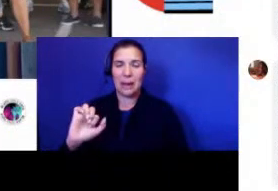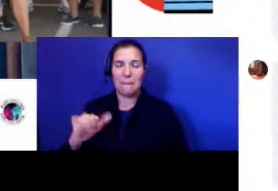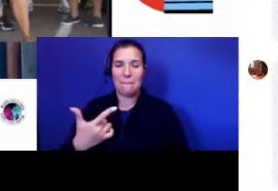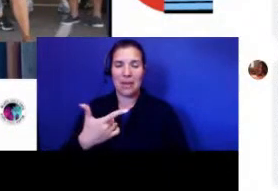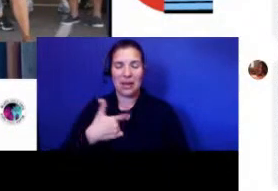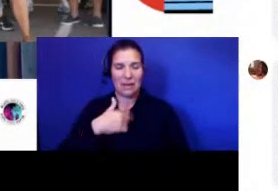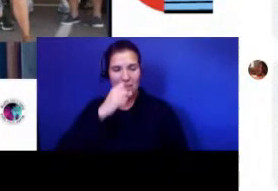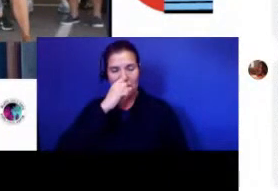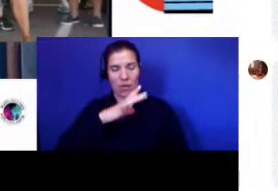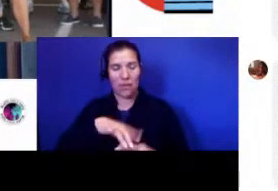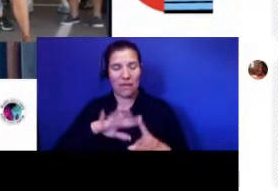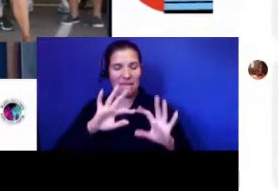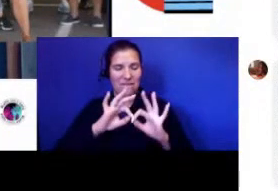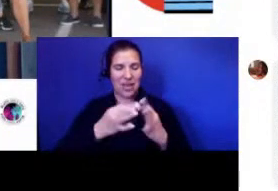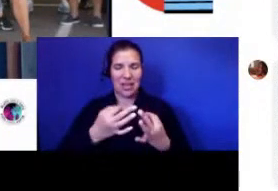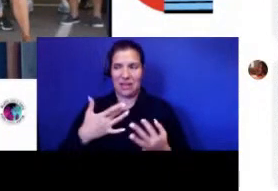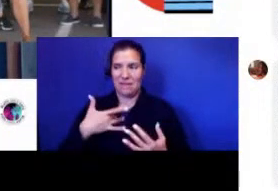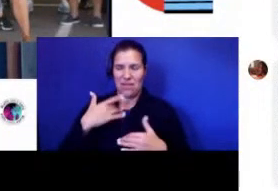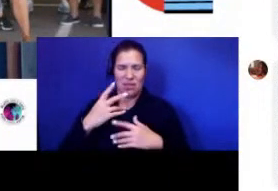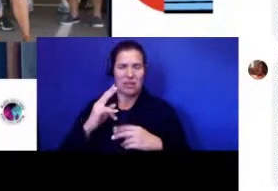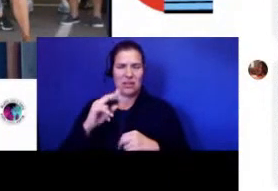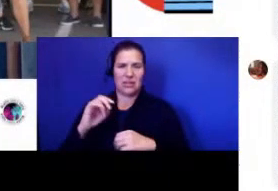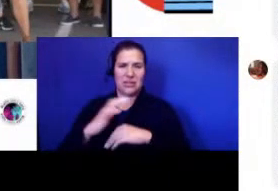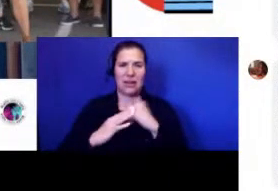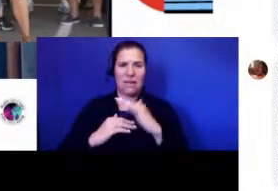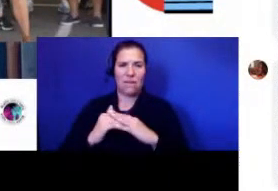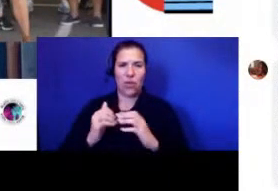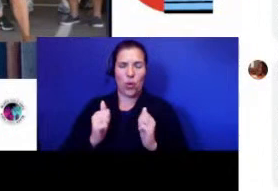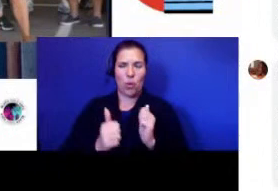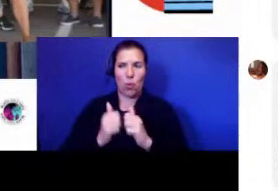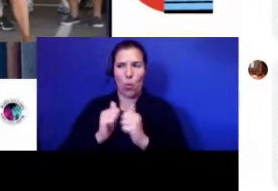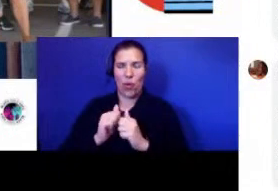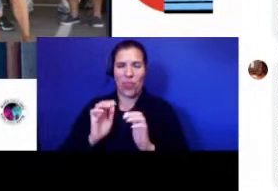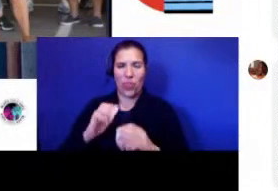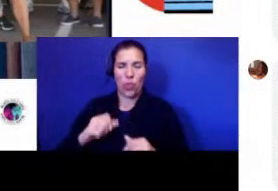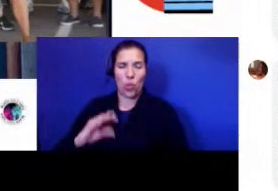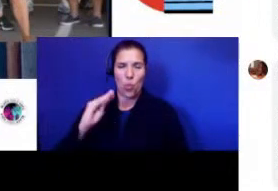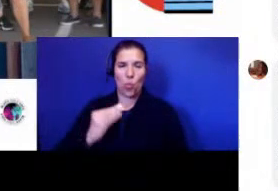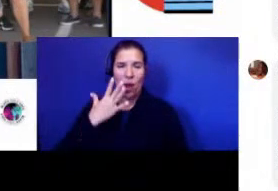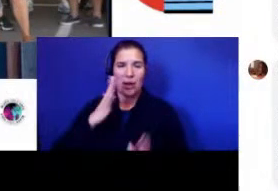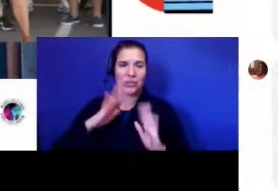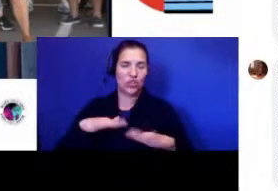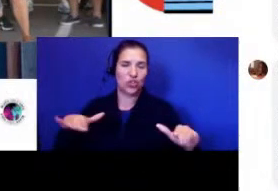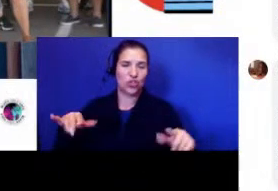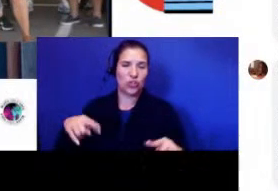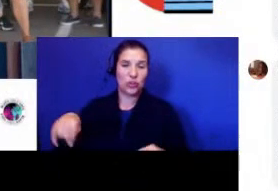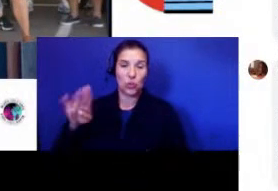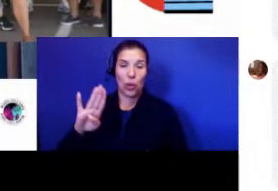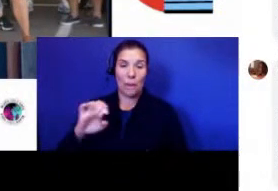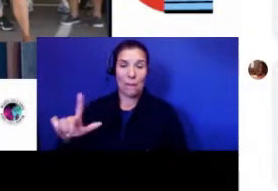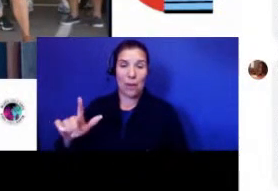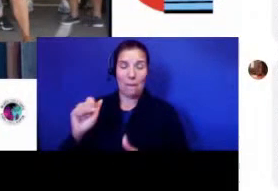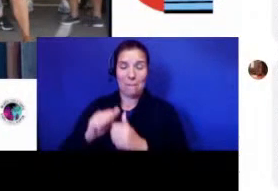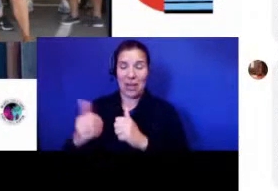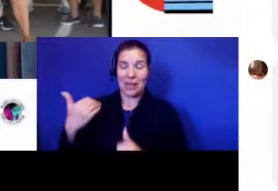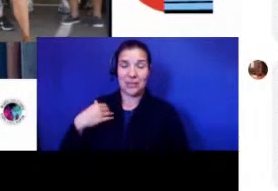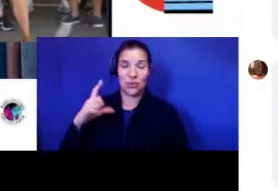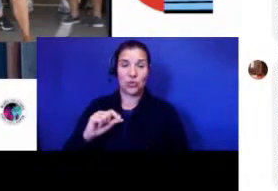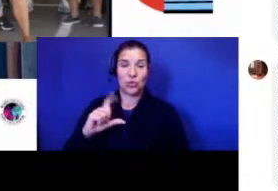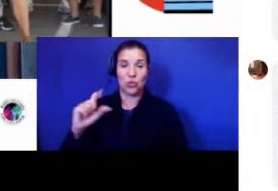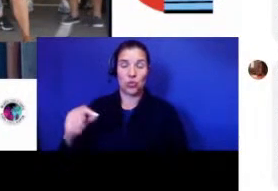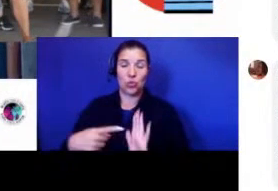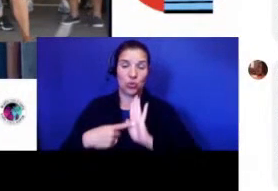feelings of classroom discomfort, mainly among white children. A closer look at bills introduced in 2022 reveals